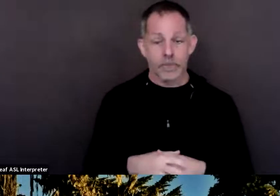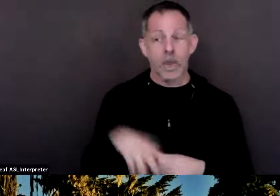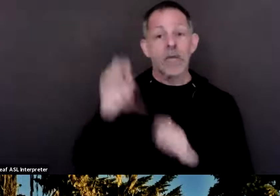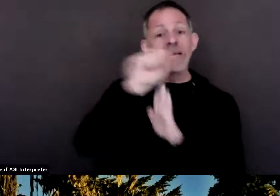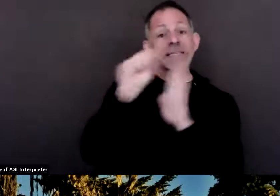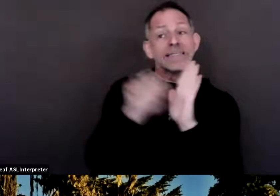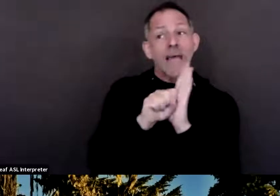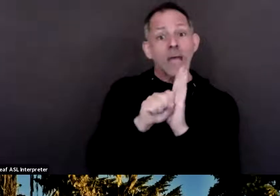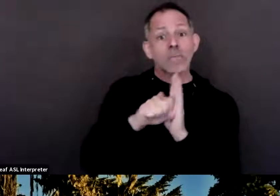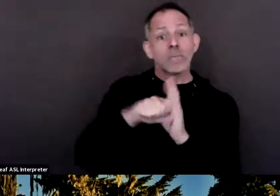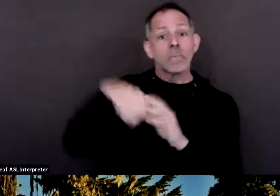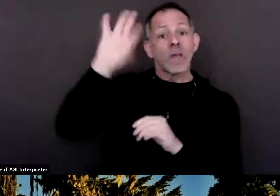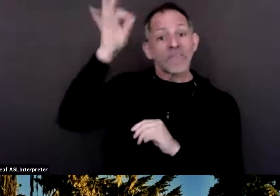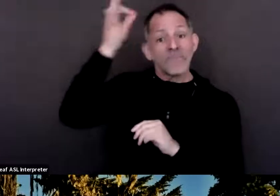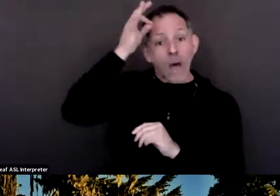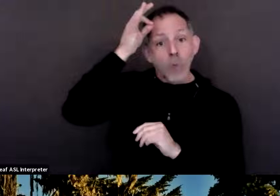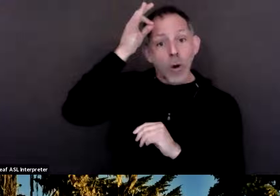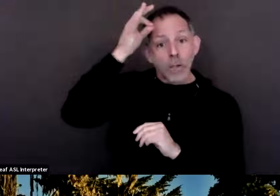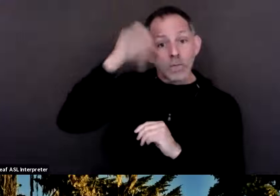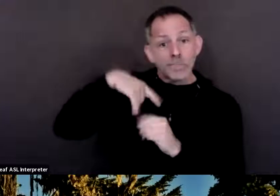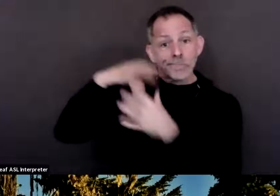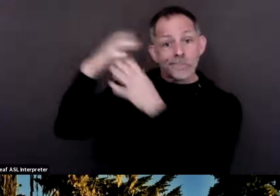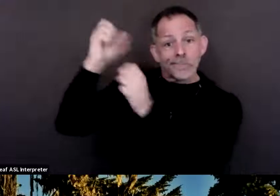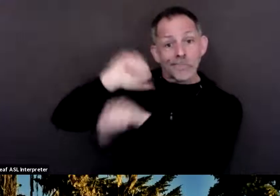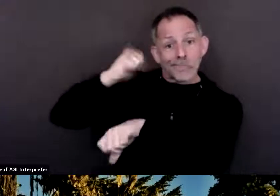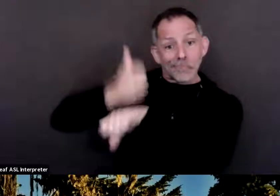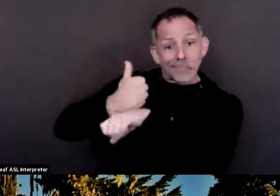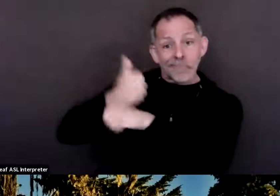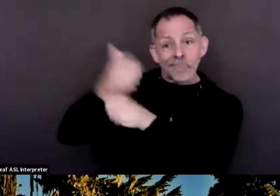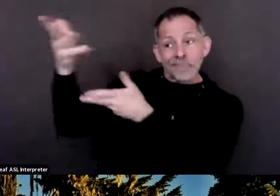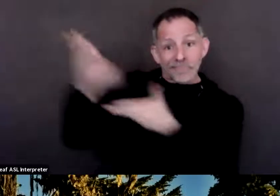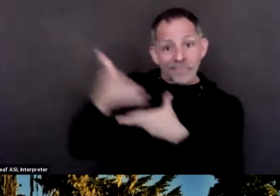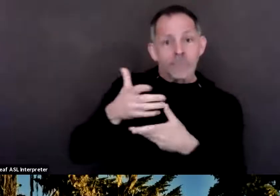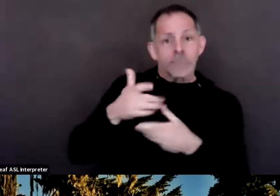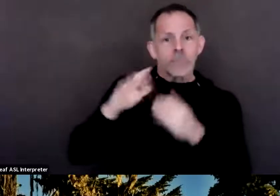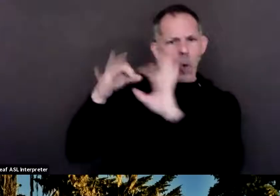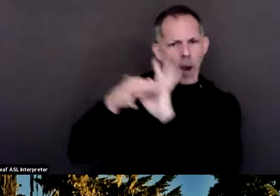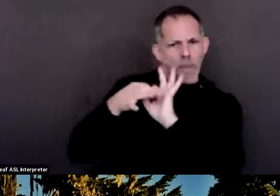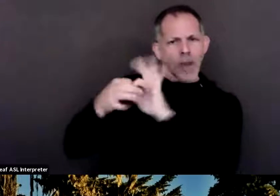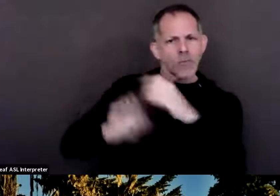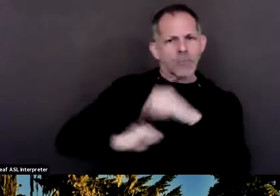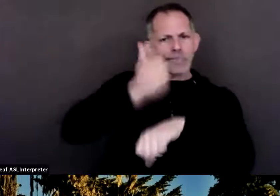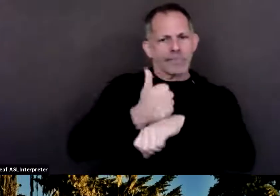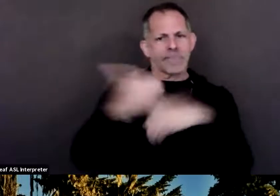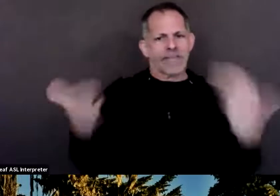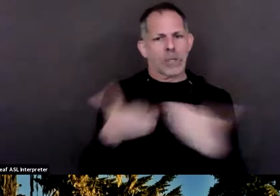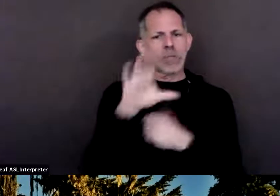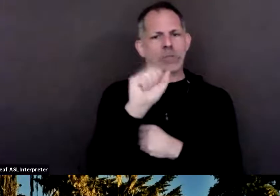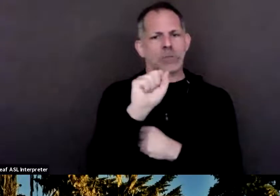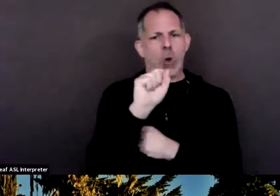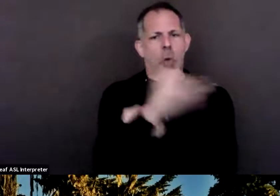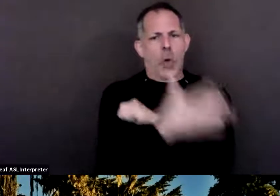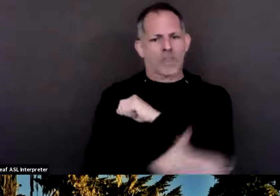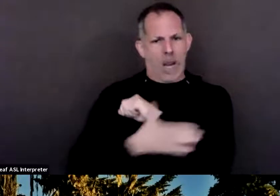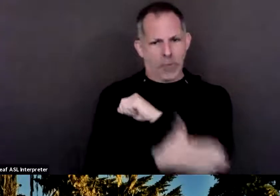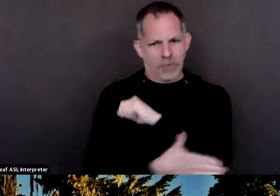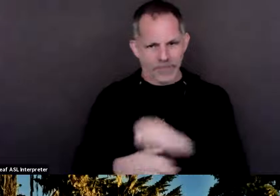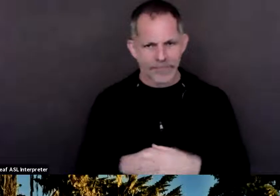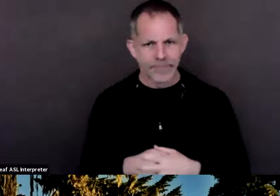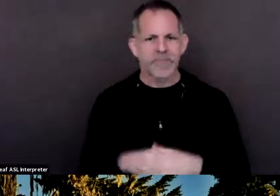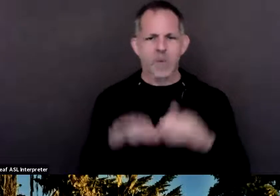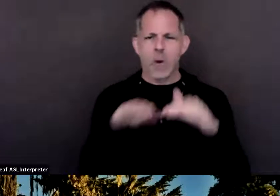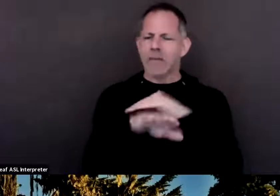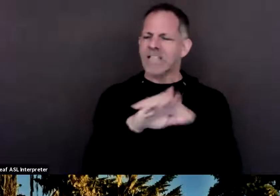get our vaccination sites spread around the county so we're really accessible to everybody as best we can be. The second